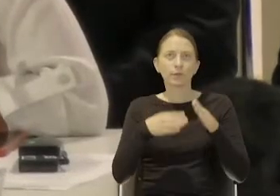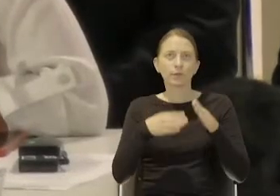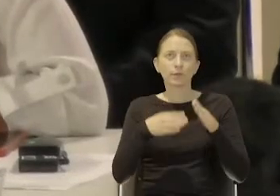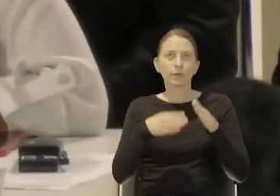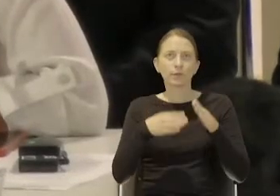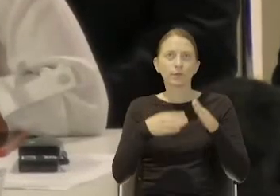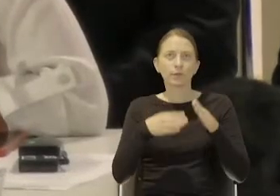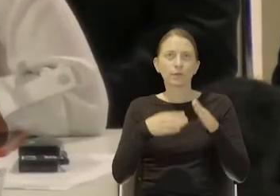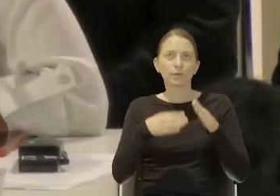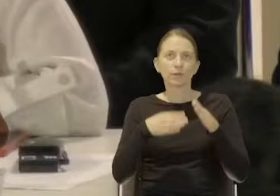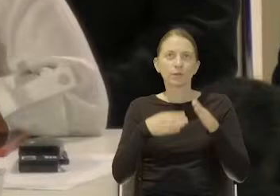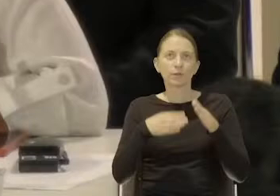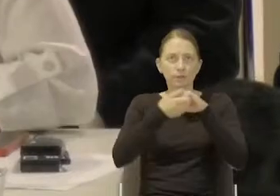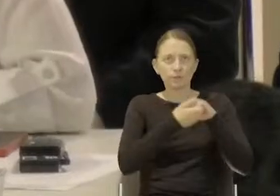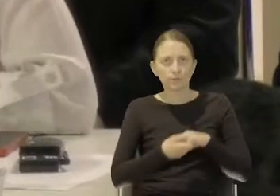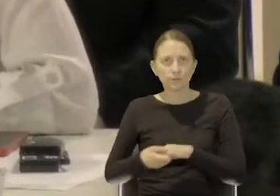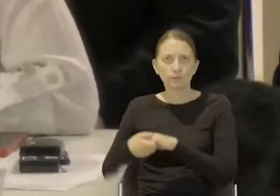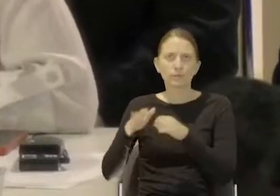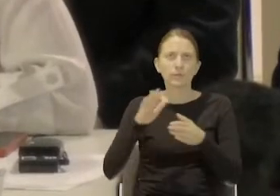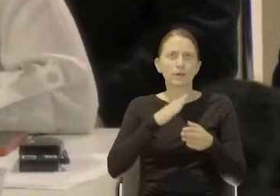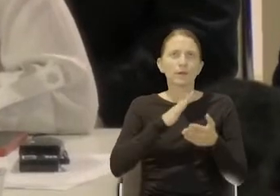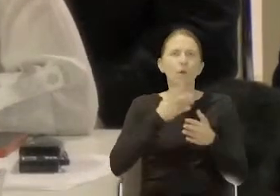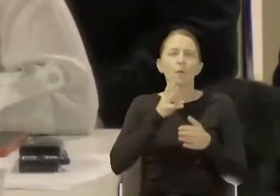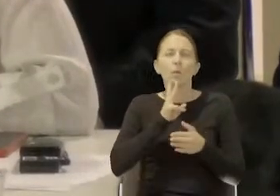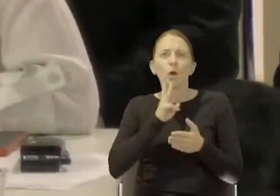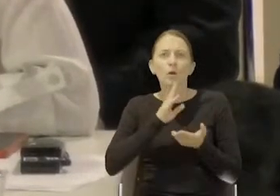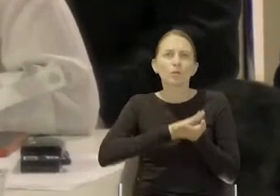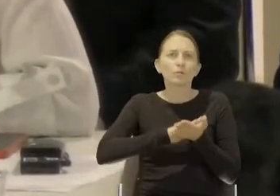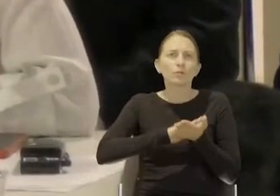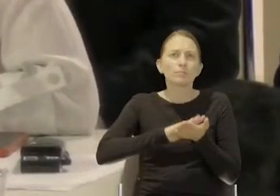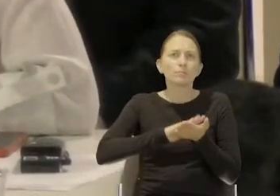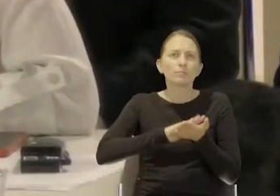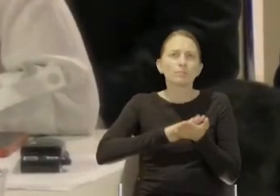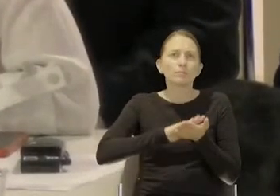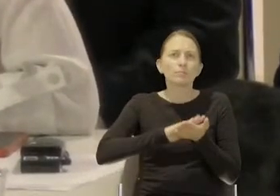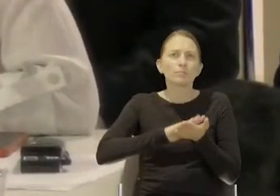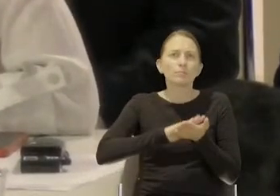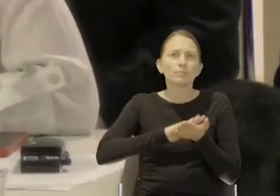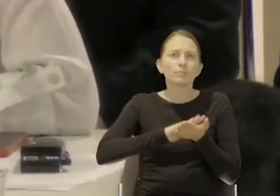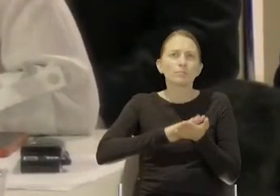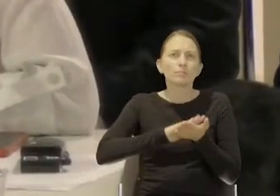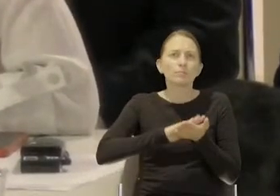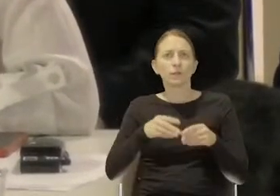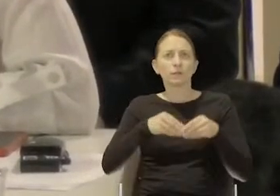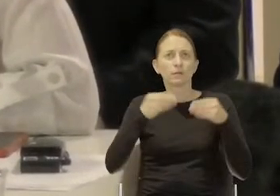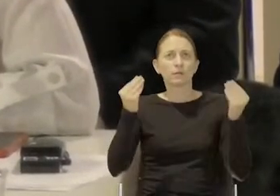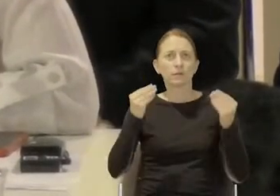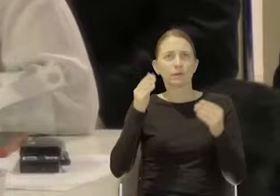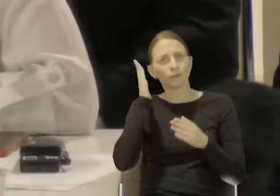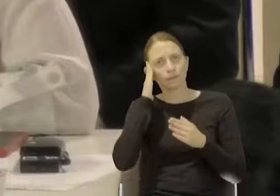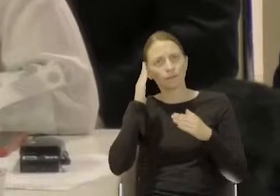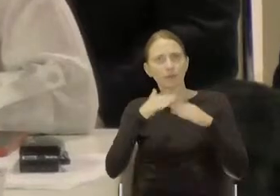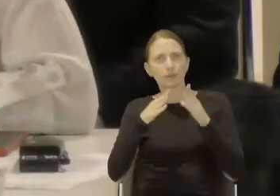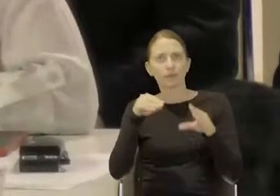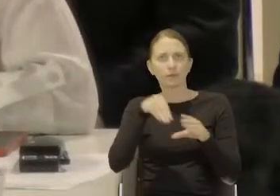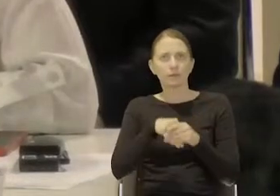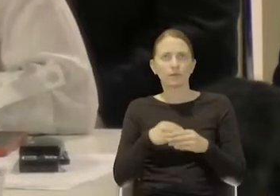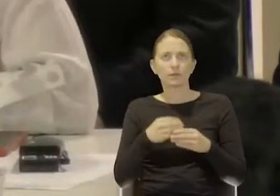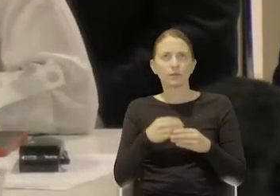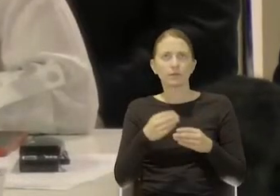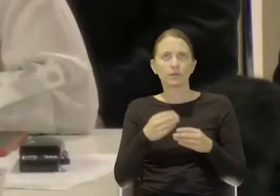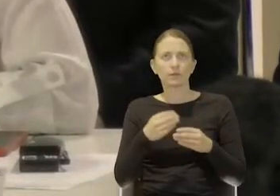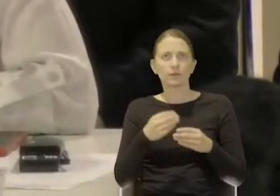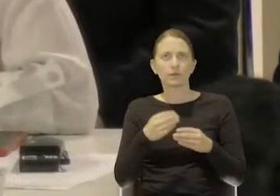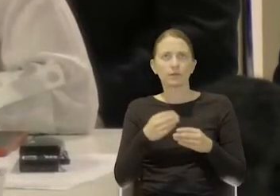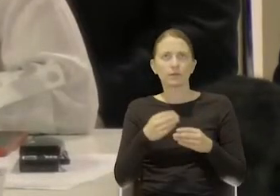Agenda. In the realm of housing, we have been working to reduce the deficit in a broad way, promoting access to